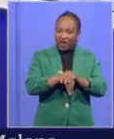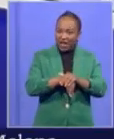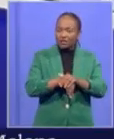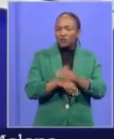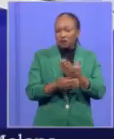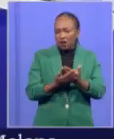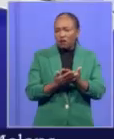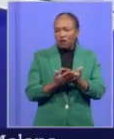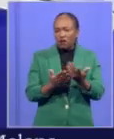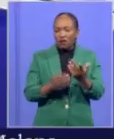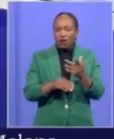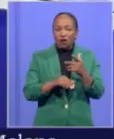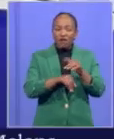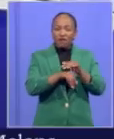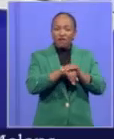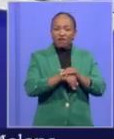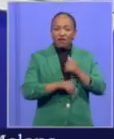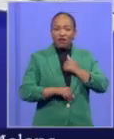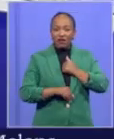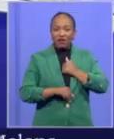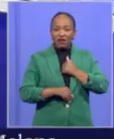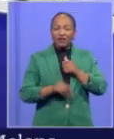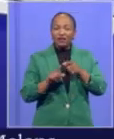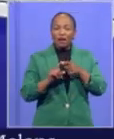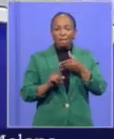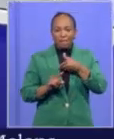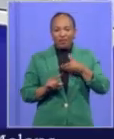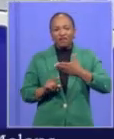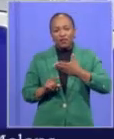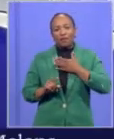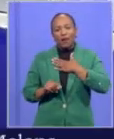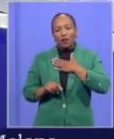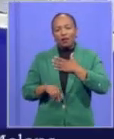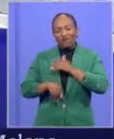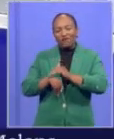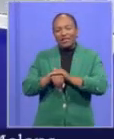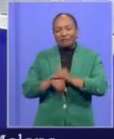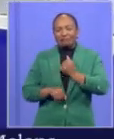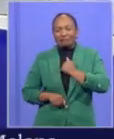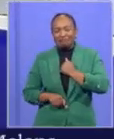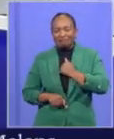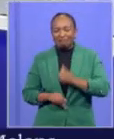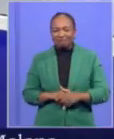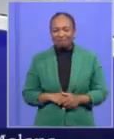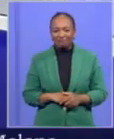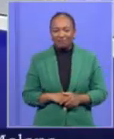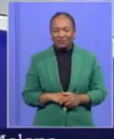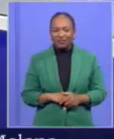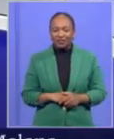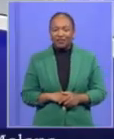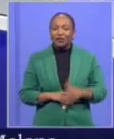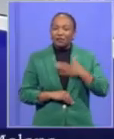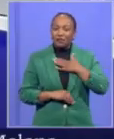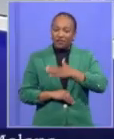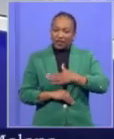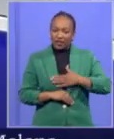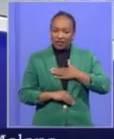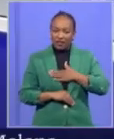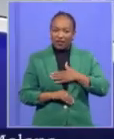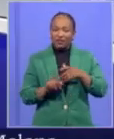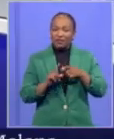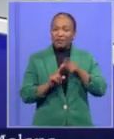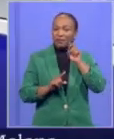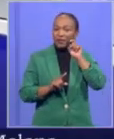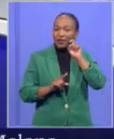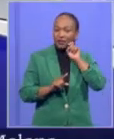because my friends are also my parents so ke feel like so if batho ba ba lekanang le nna if